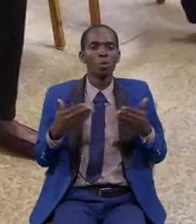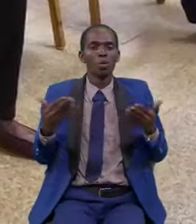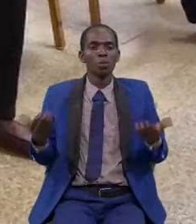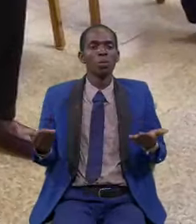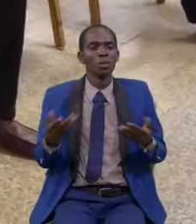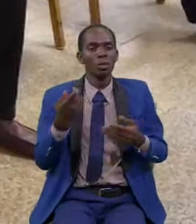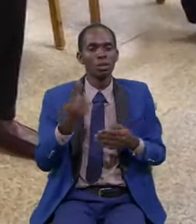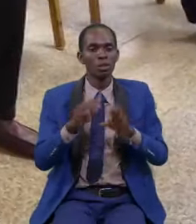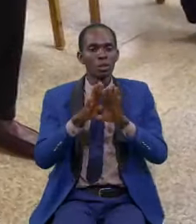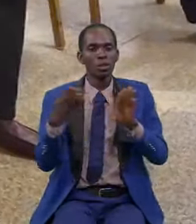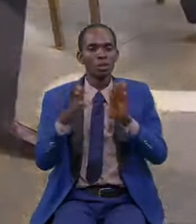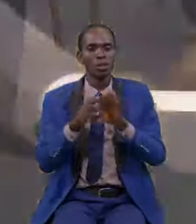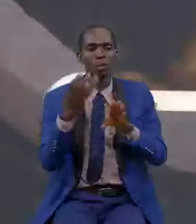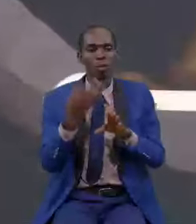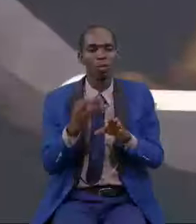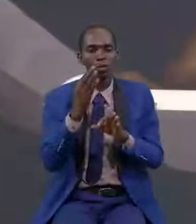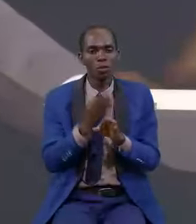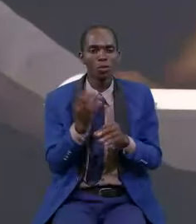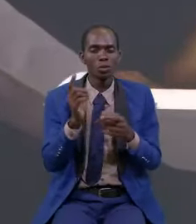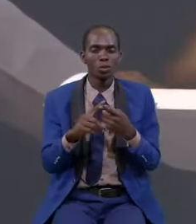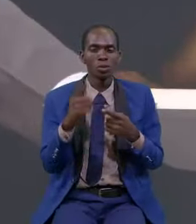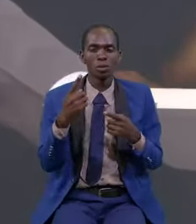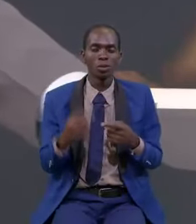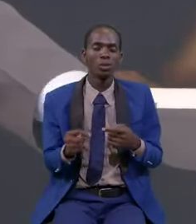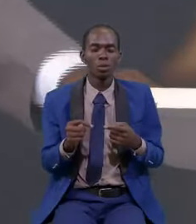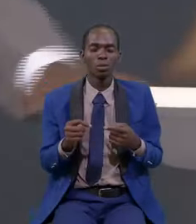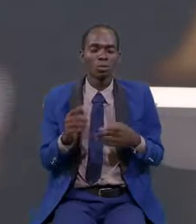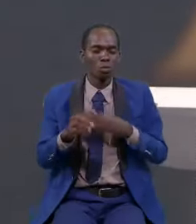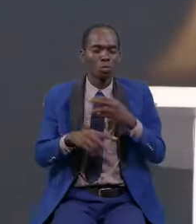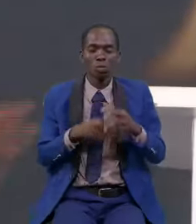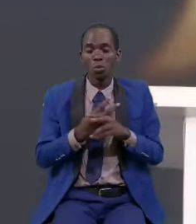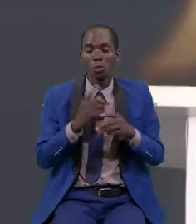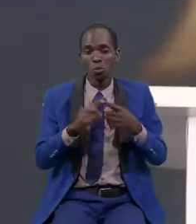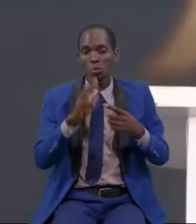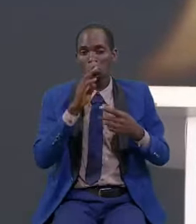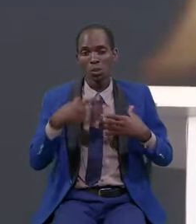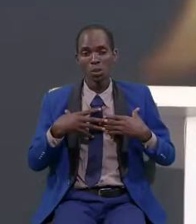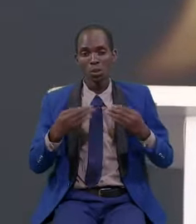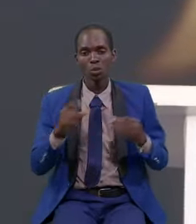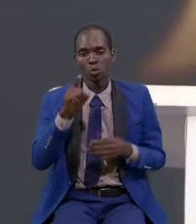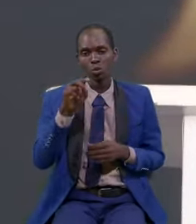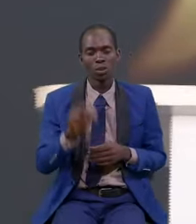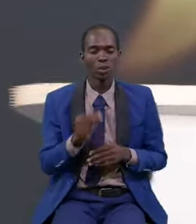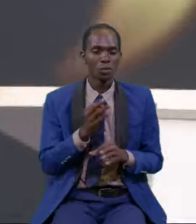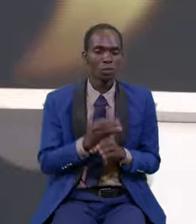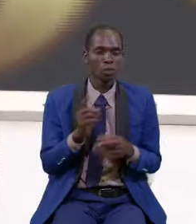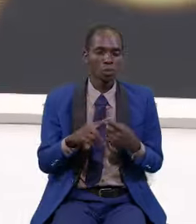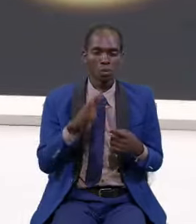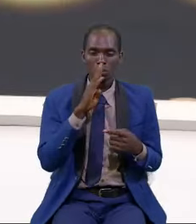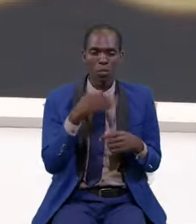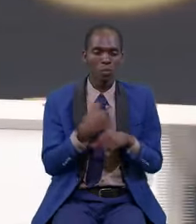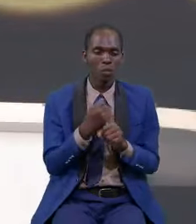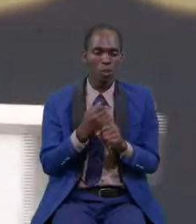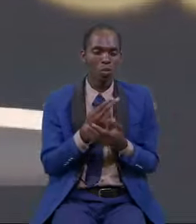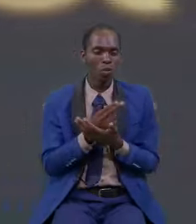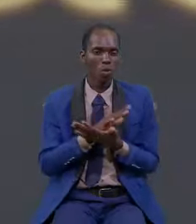be healed, you need faith. To be sanctified, you need faith. To be made holy, you need faith. To get to